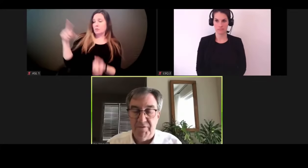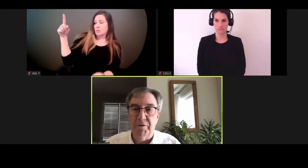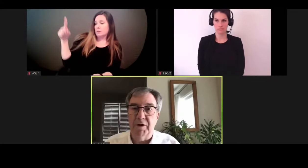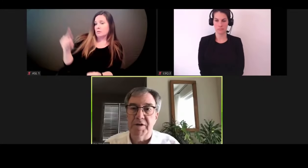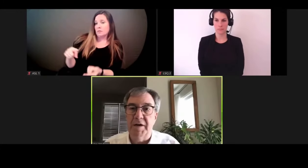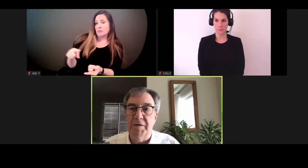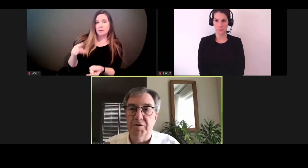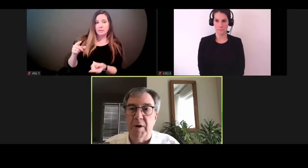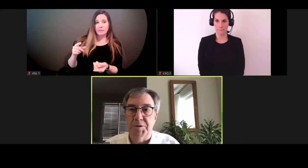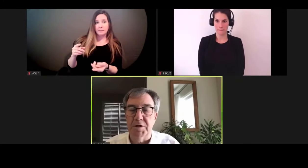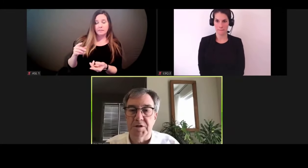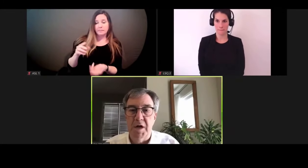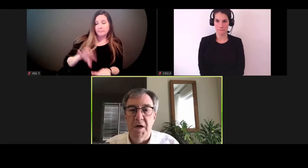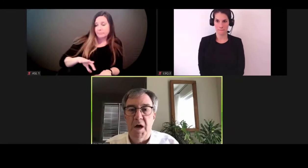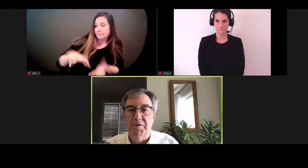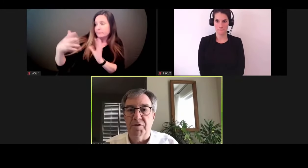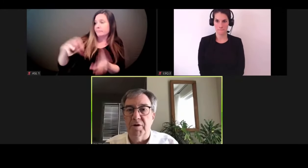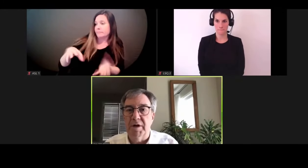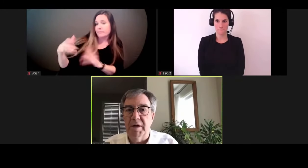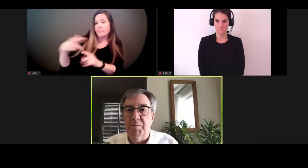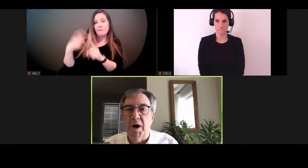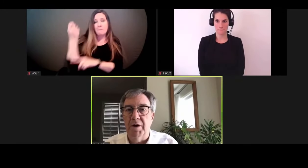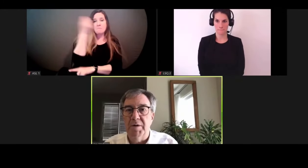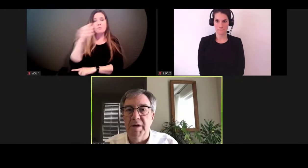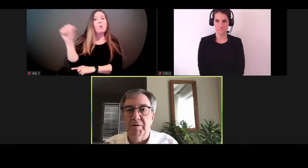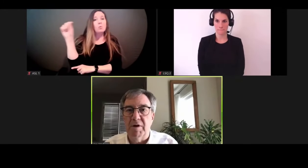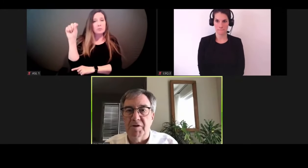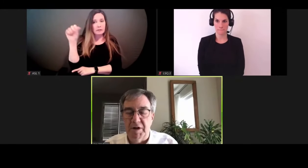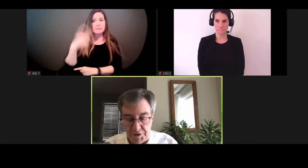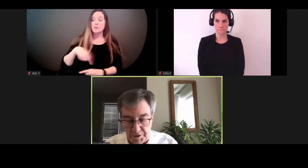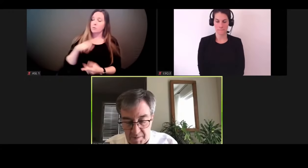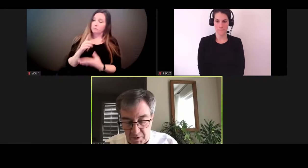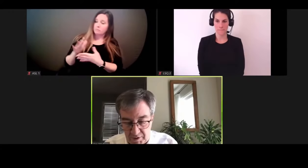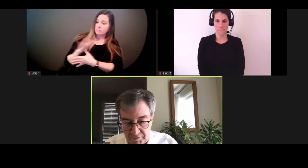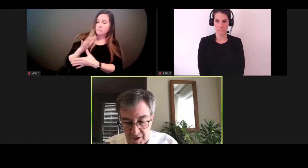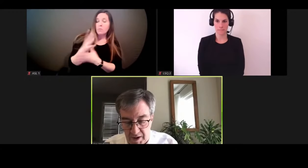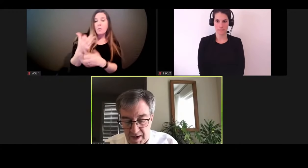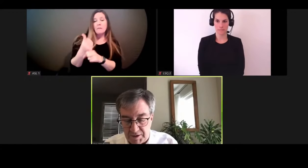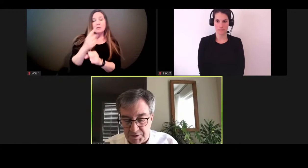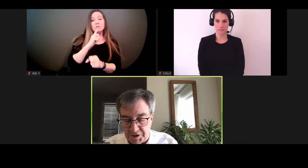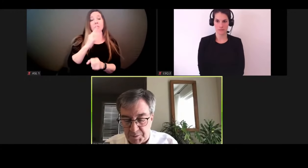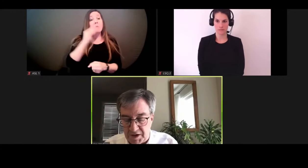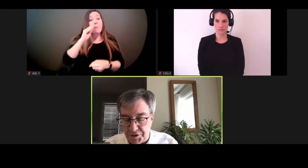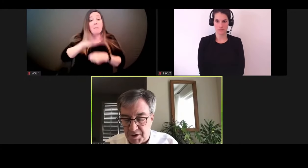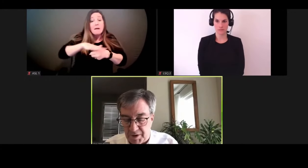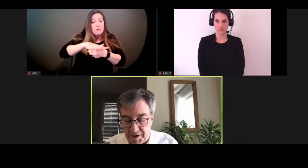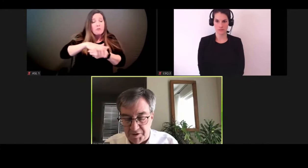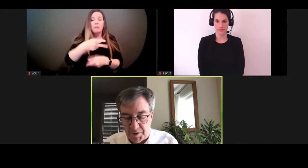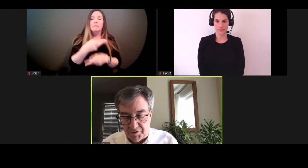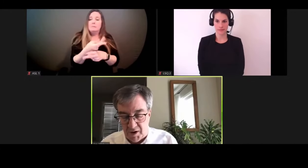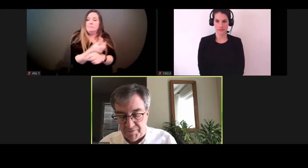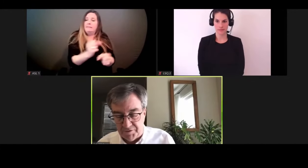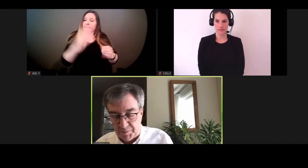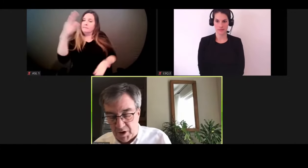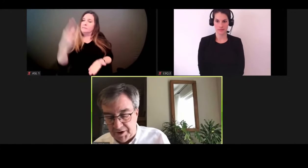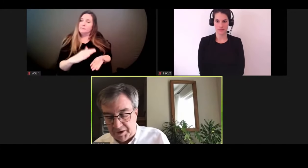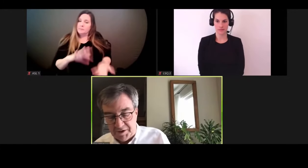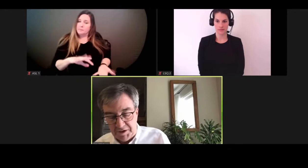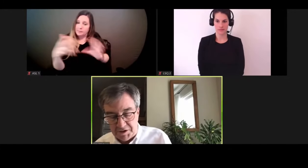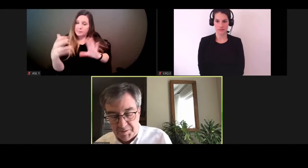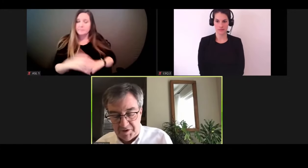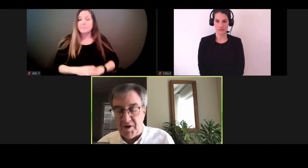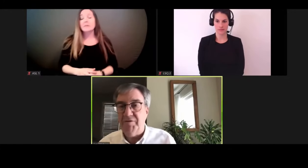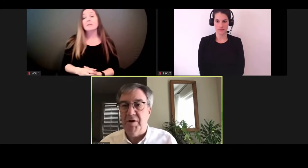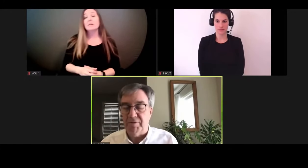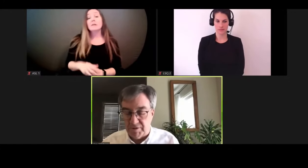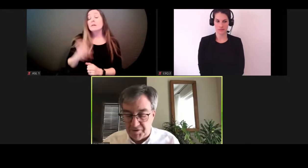and further contain the disruptions, certainly a priority being residential neighborhoods. As was expressed during Monday's press conference, the priority continues